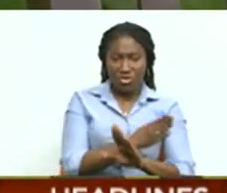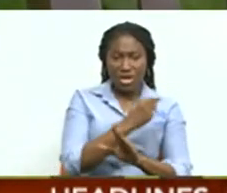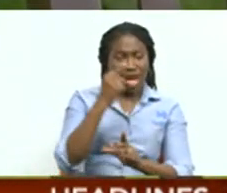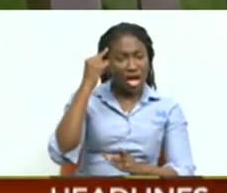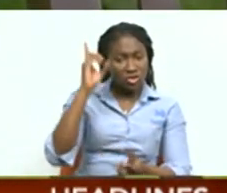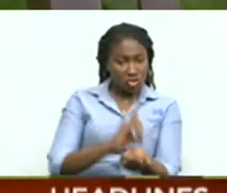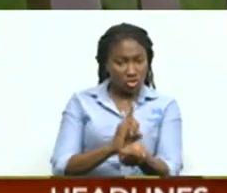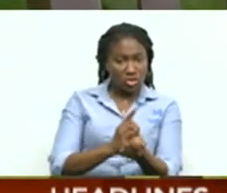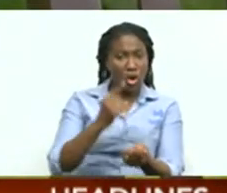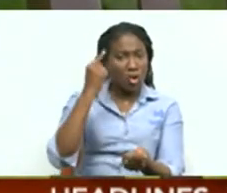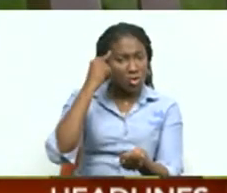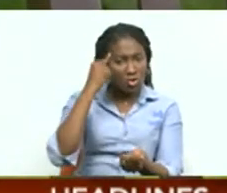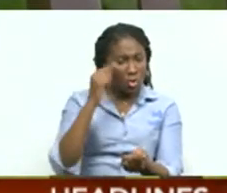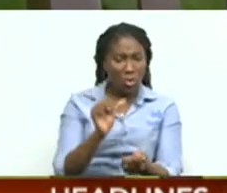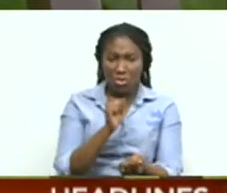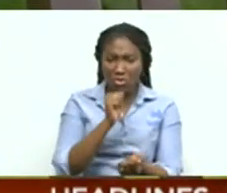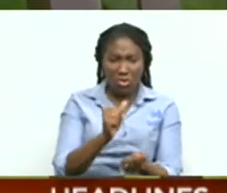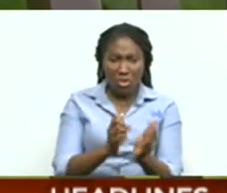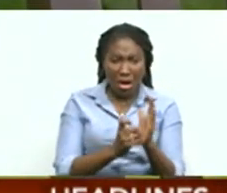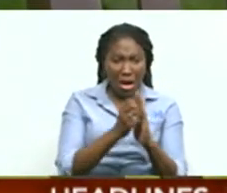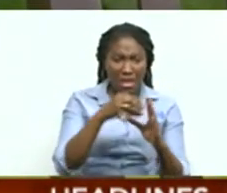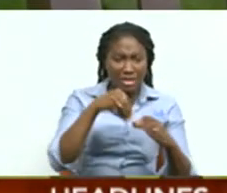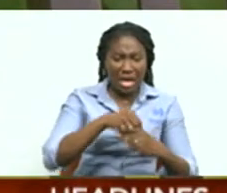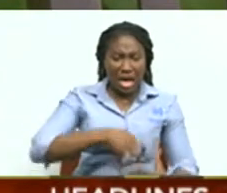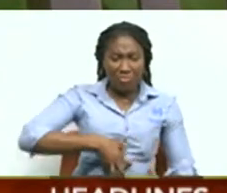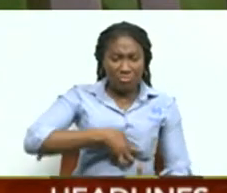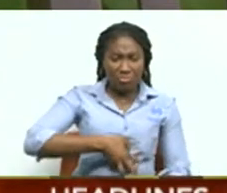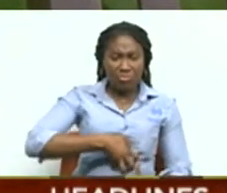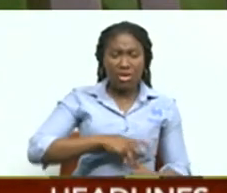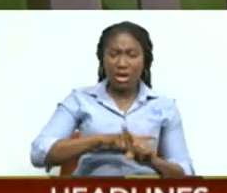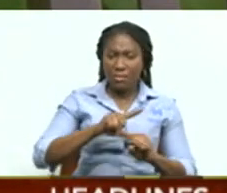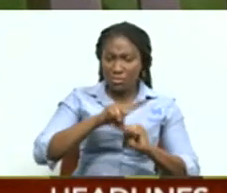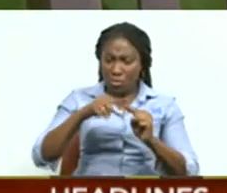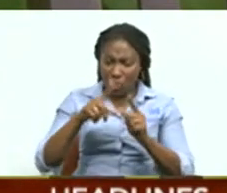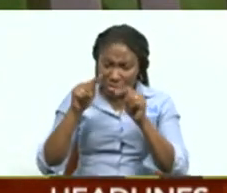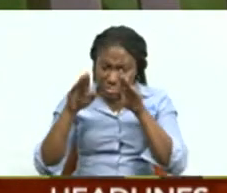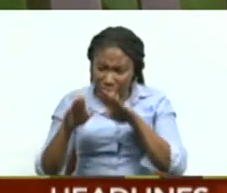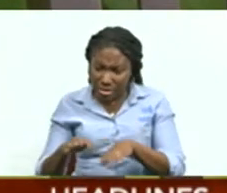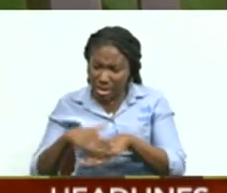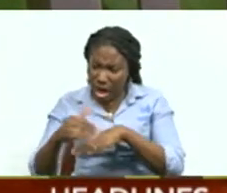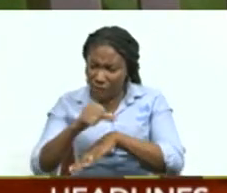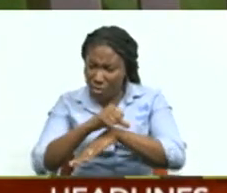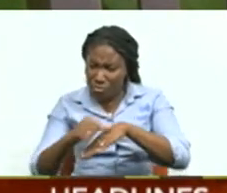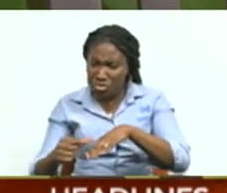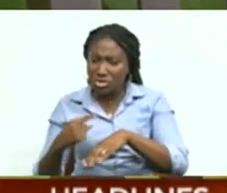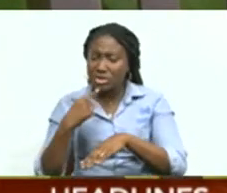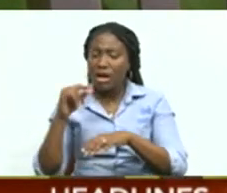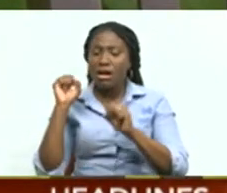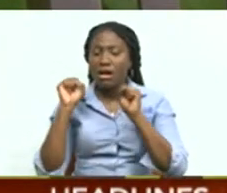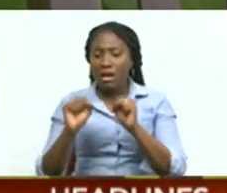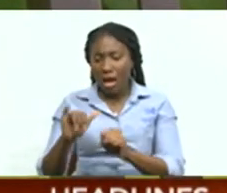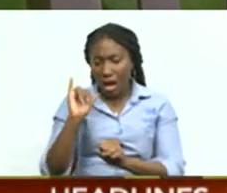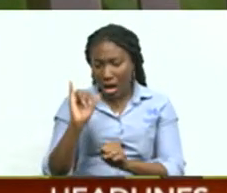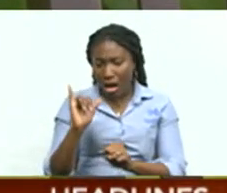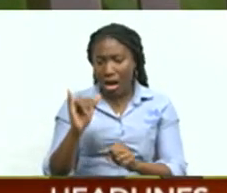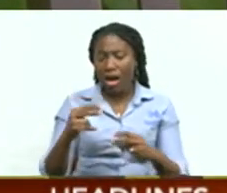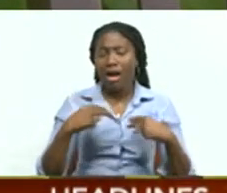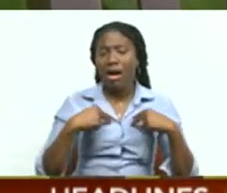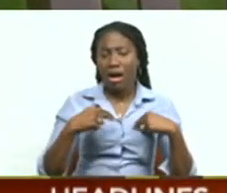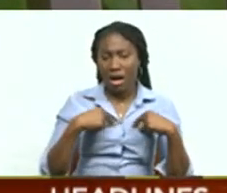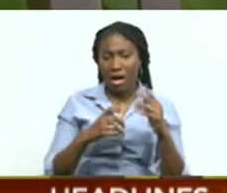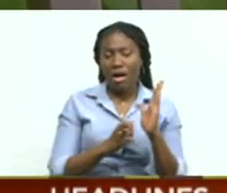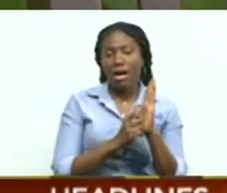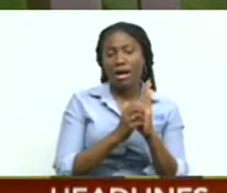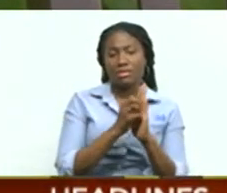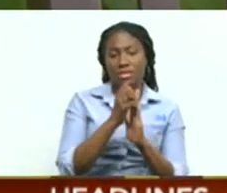a non-cancerous abdominal condition. Further testing after the operation revealed the presence of an unspecified form